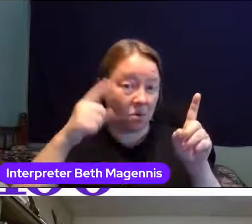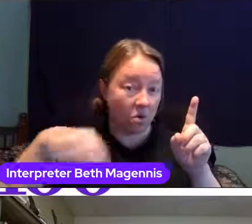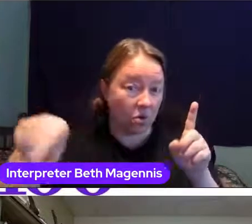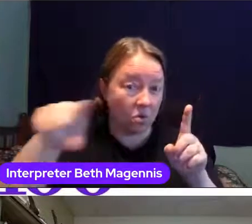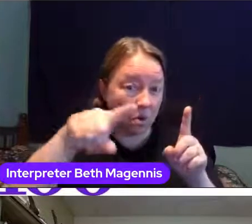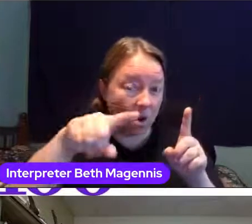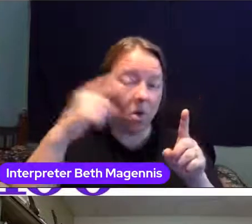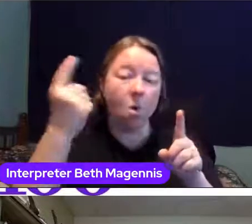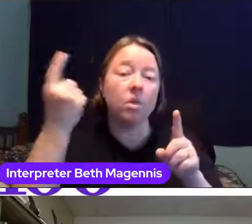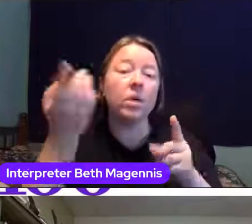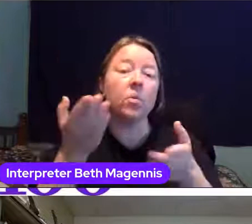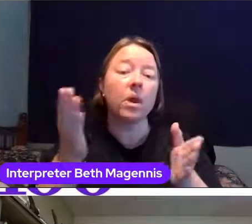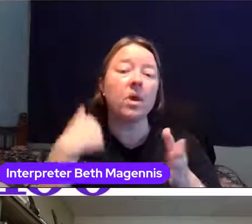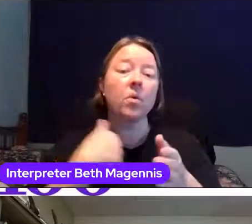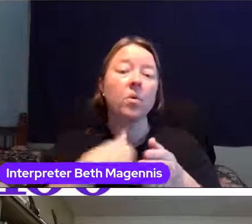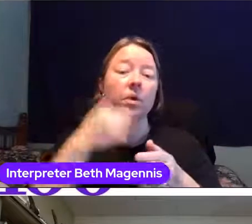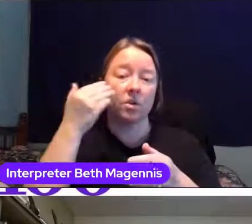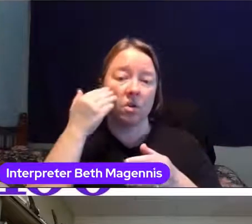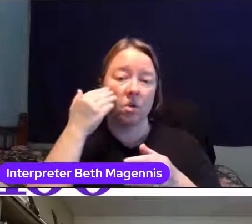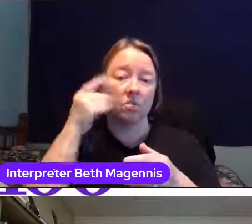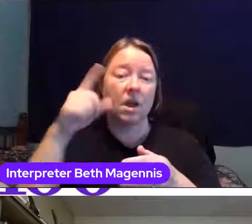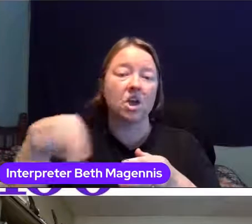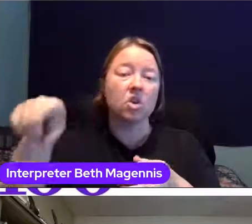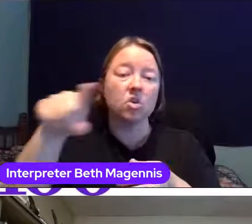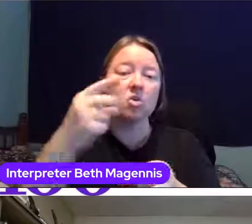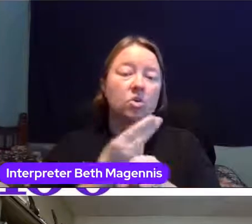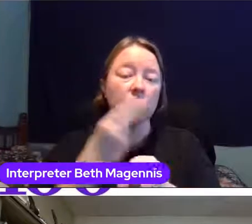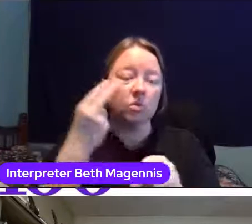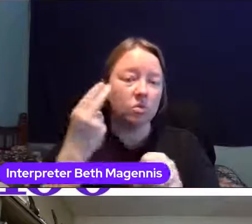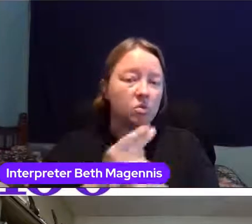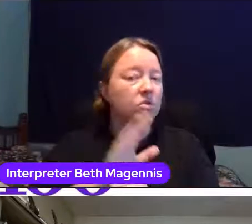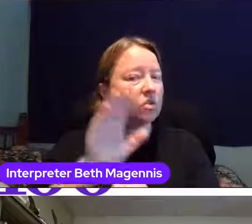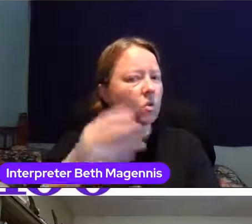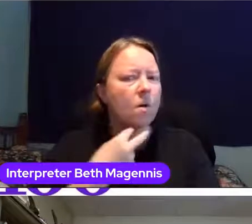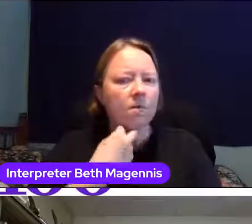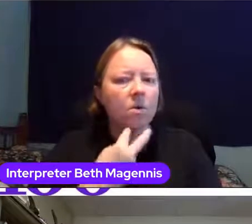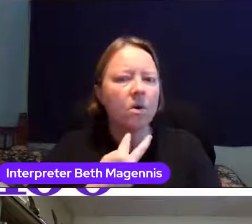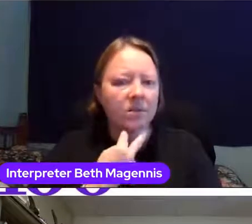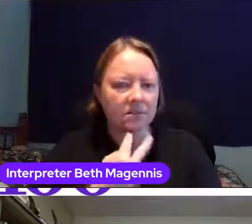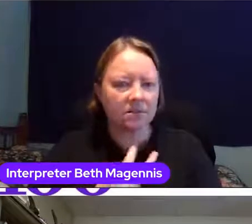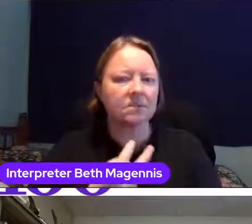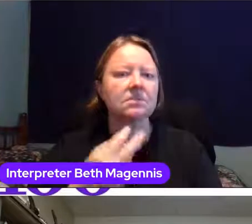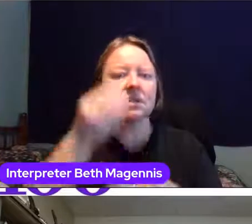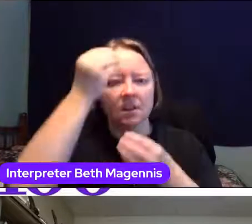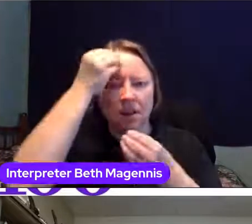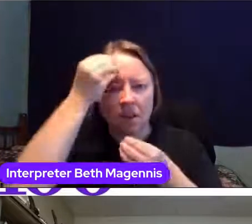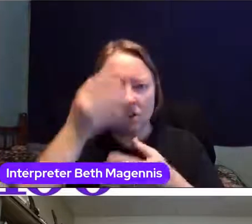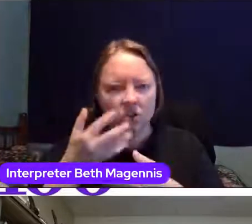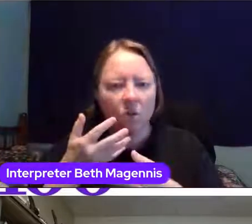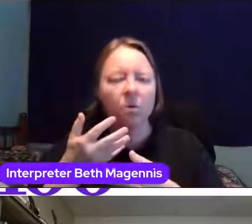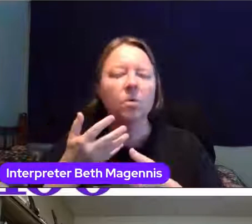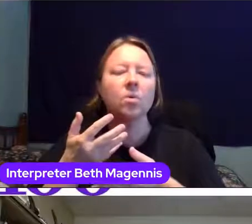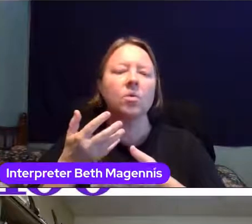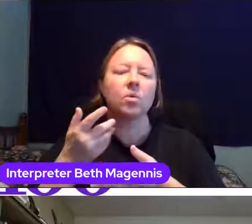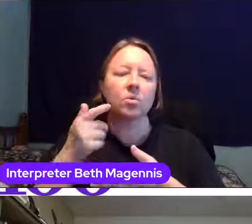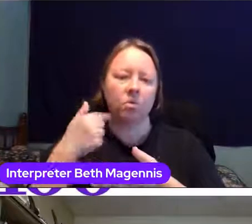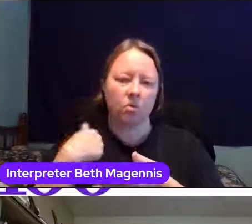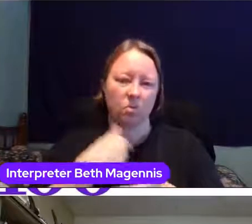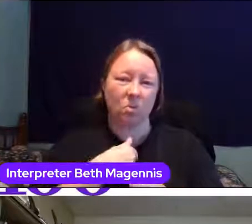knowing is by, you all using that voice and really letting us know, hey, this is what we feel, this is what we